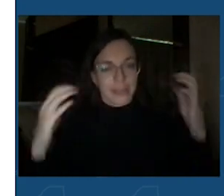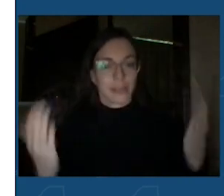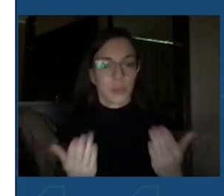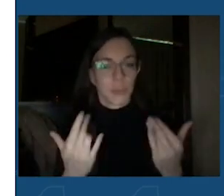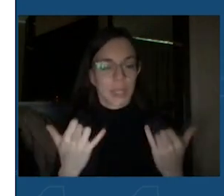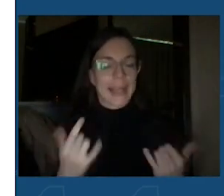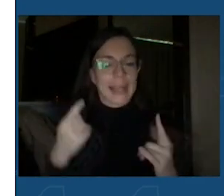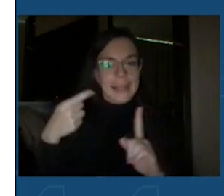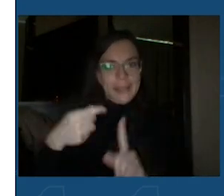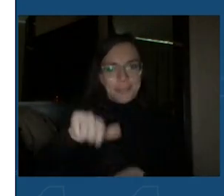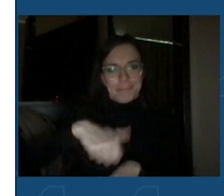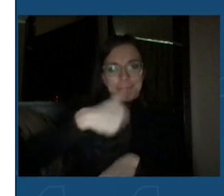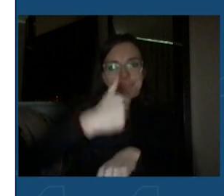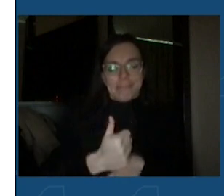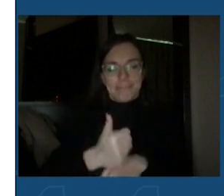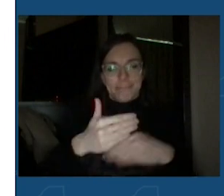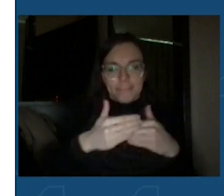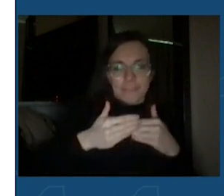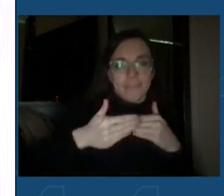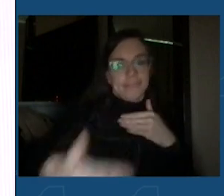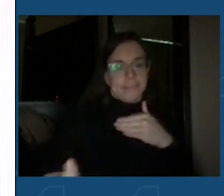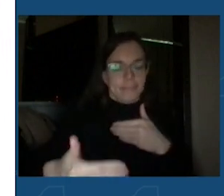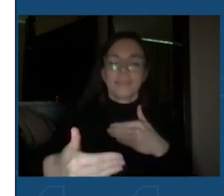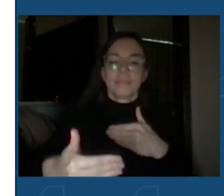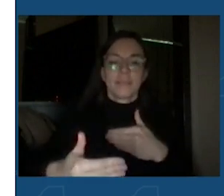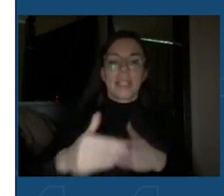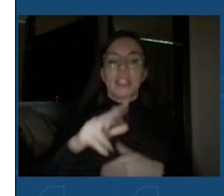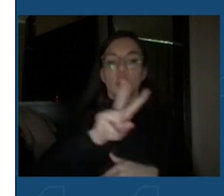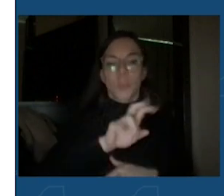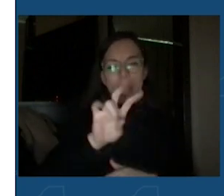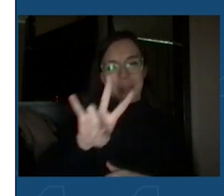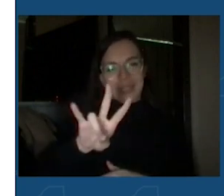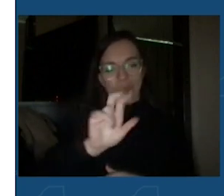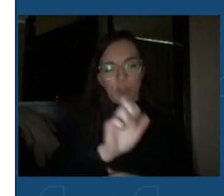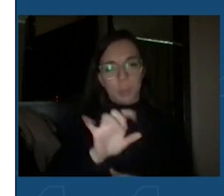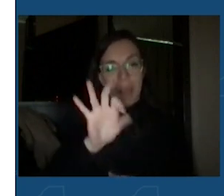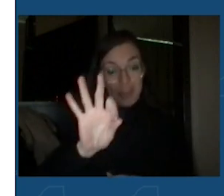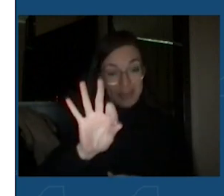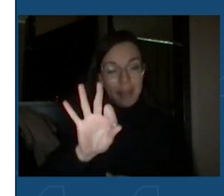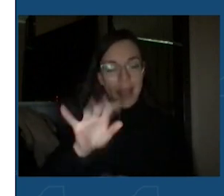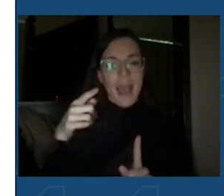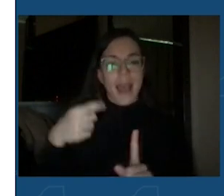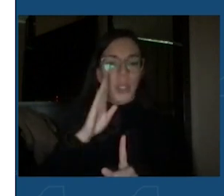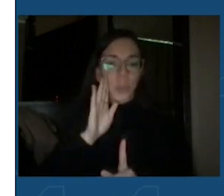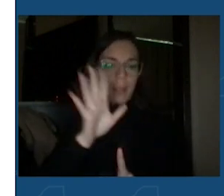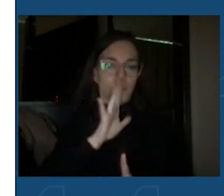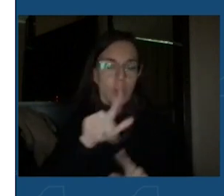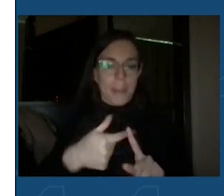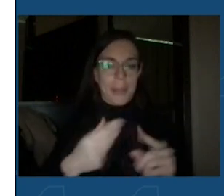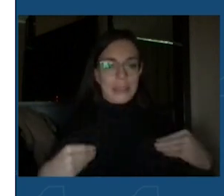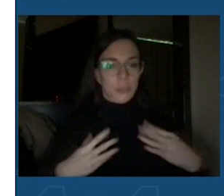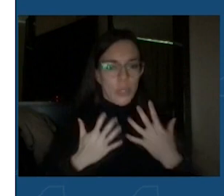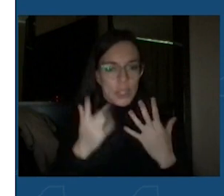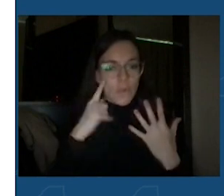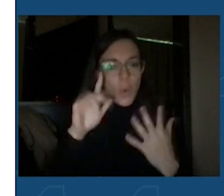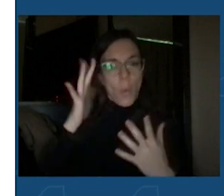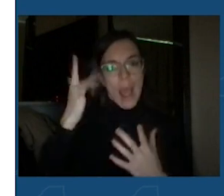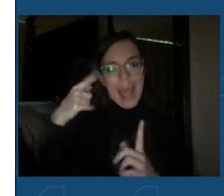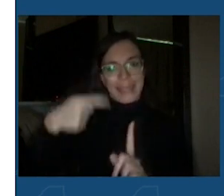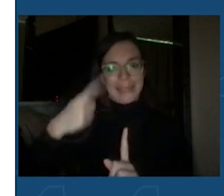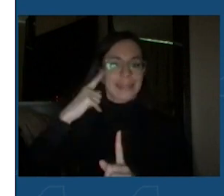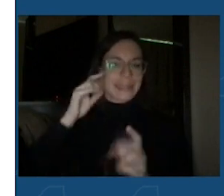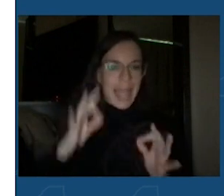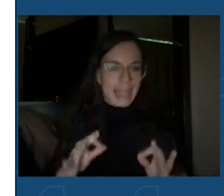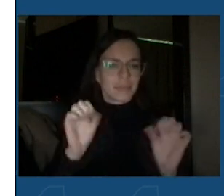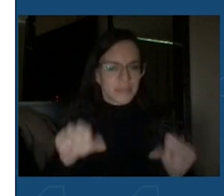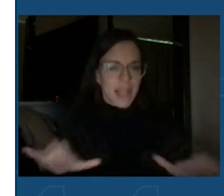course of action in place about 2007, 2009. He'll talk about the inspiration for why he decided that we could do things differently,